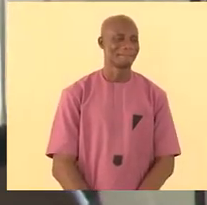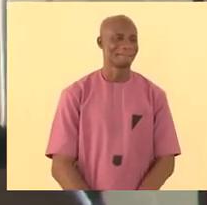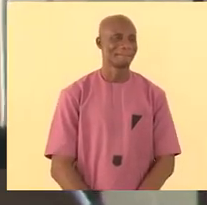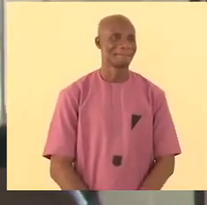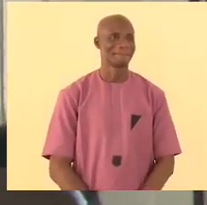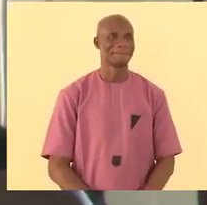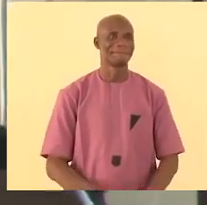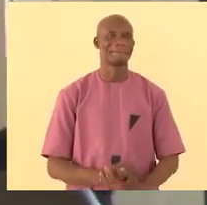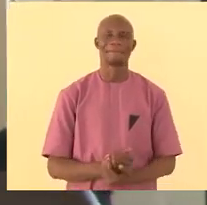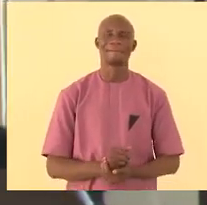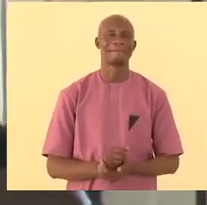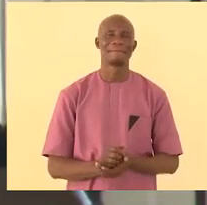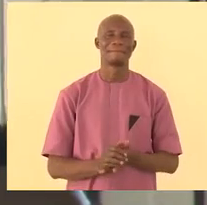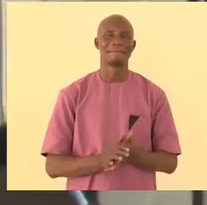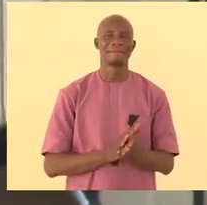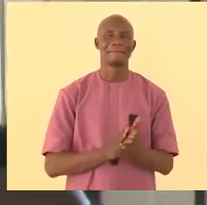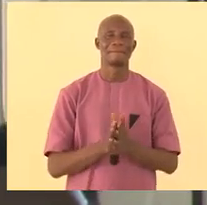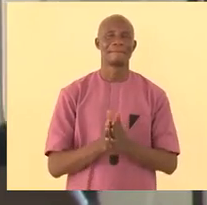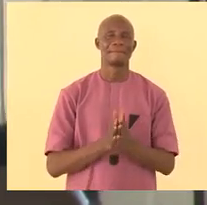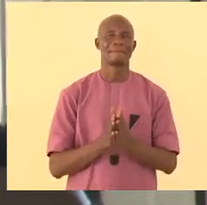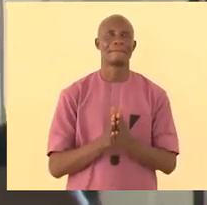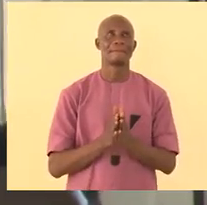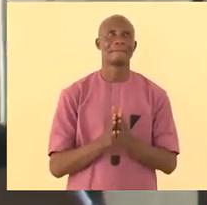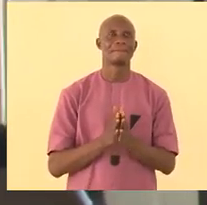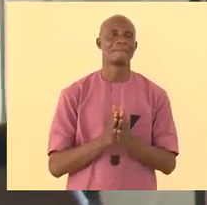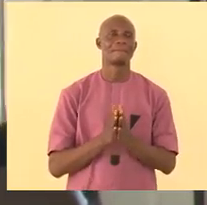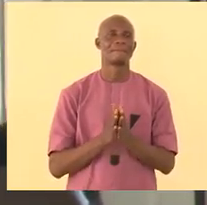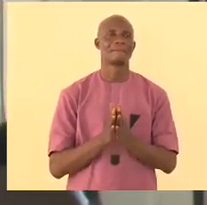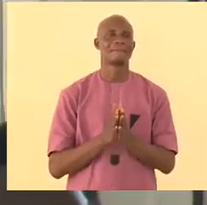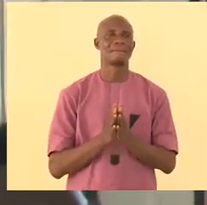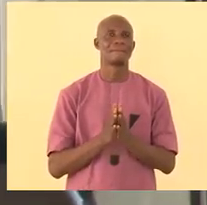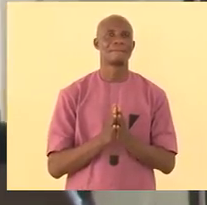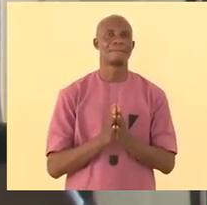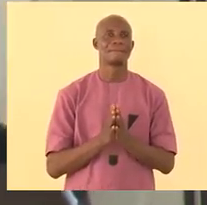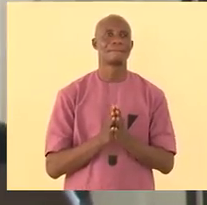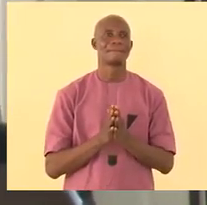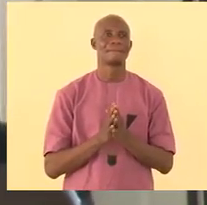and then a good citizen of heaven, I have to bear in mind that